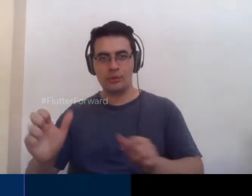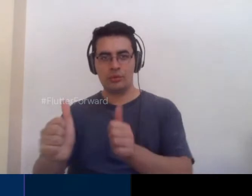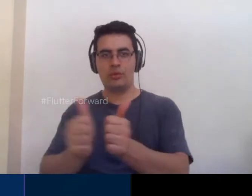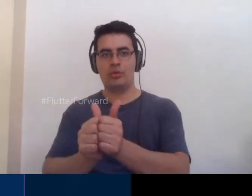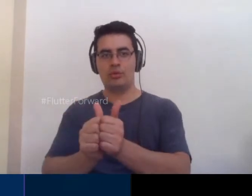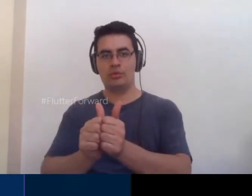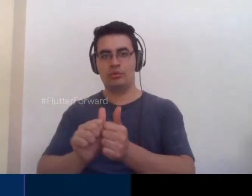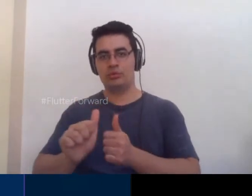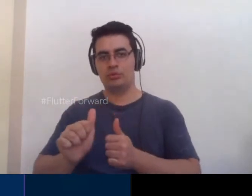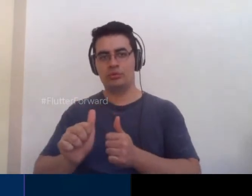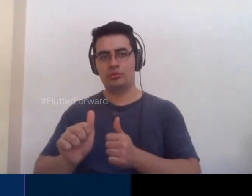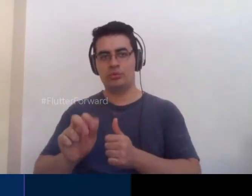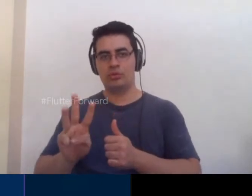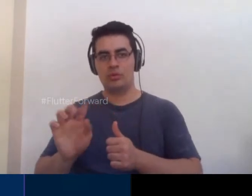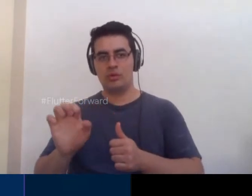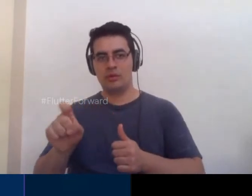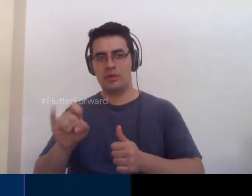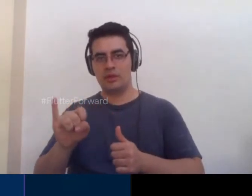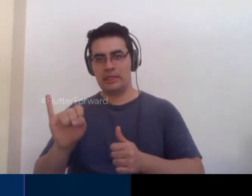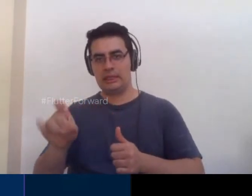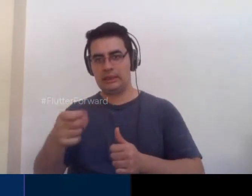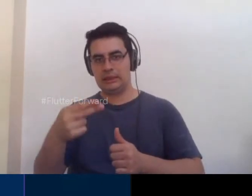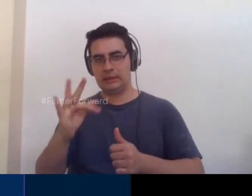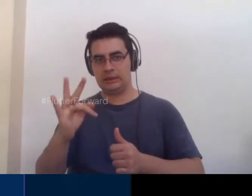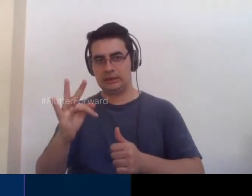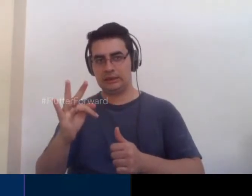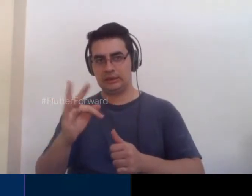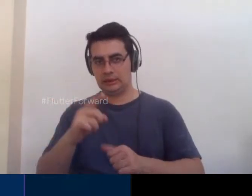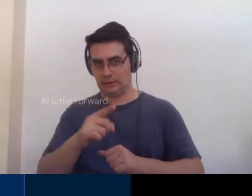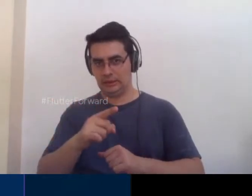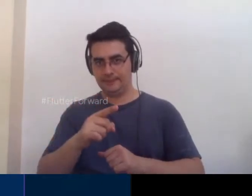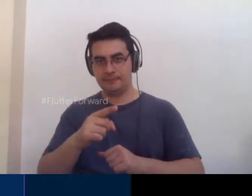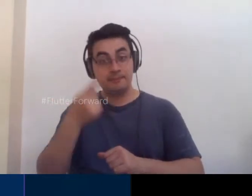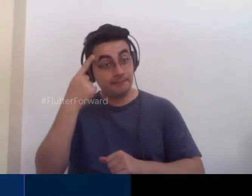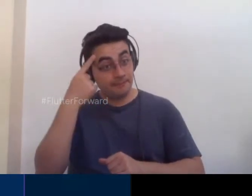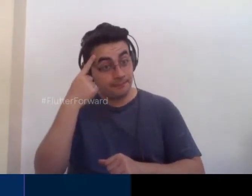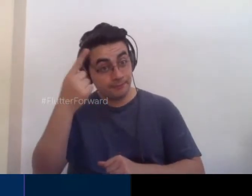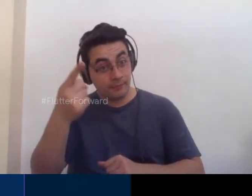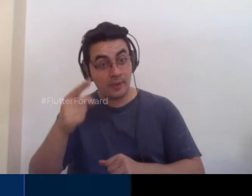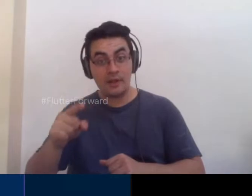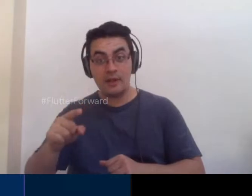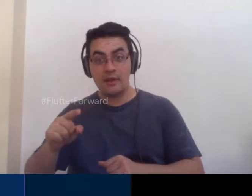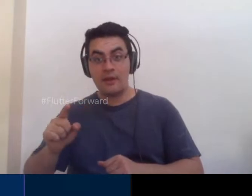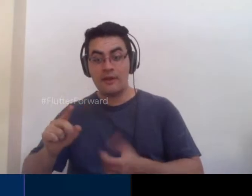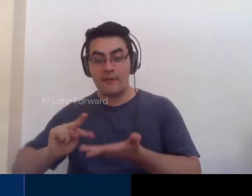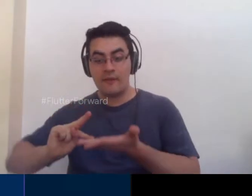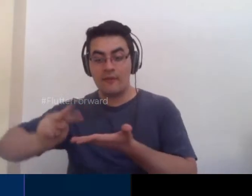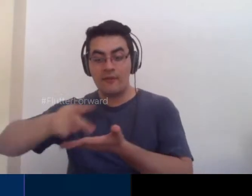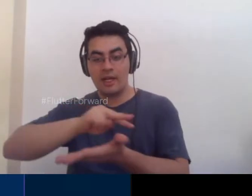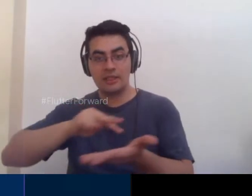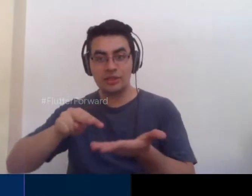And remember that the font variation lives inside a text style, like this.